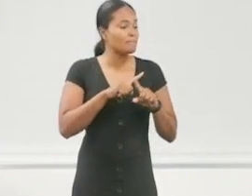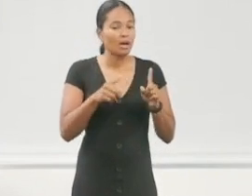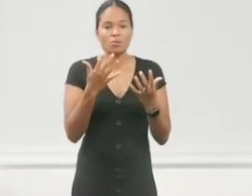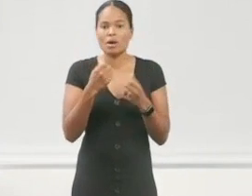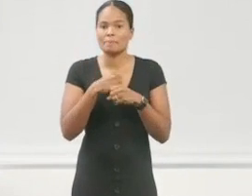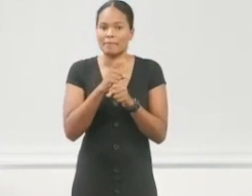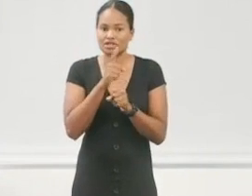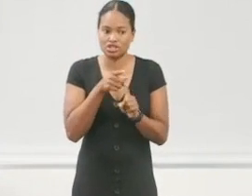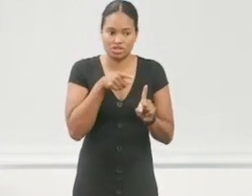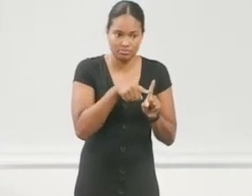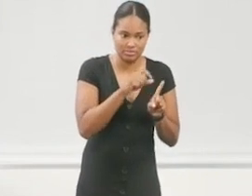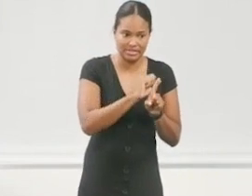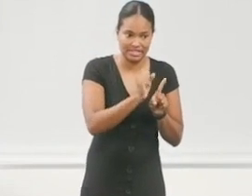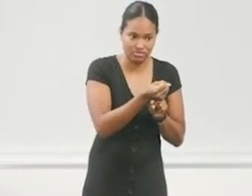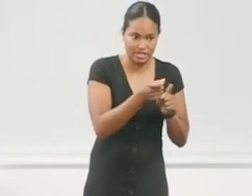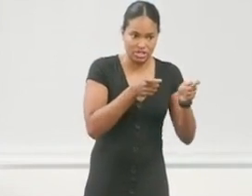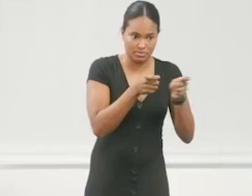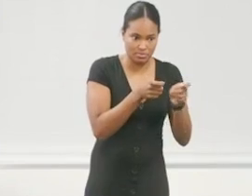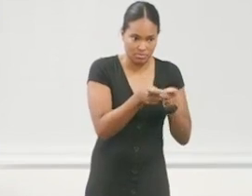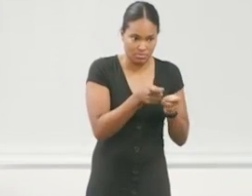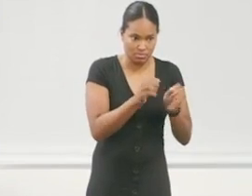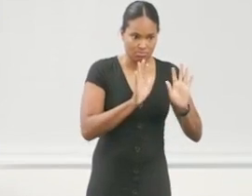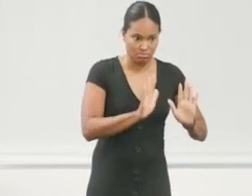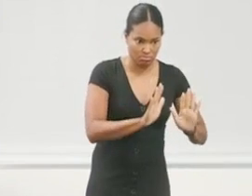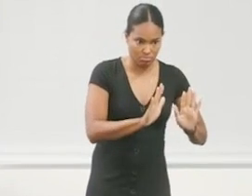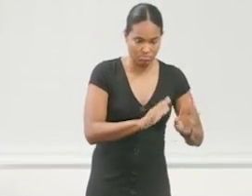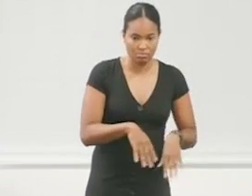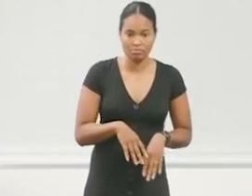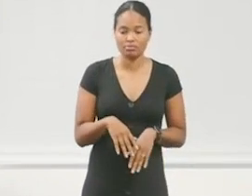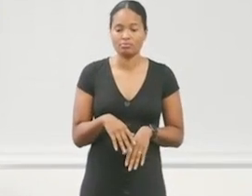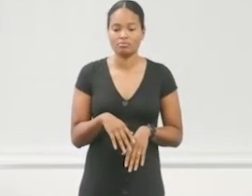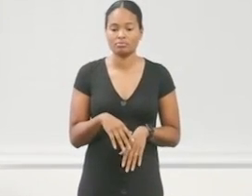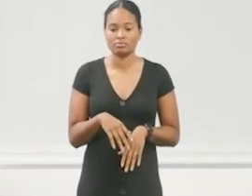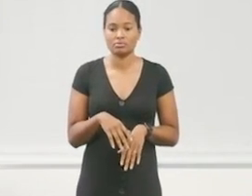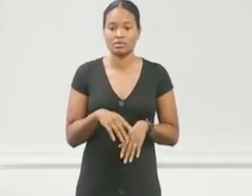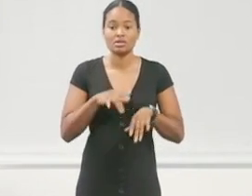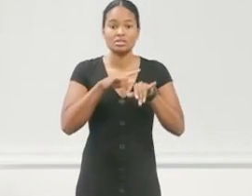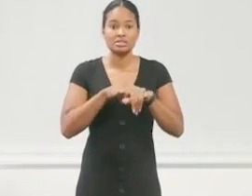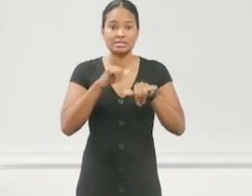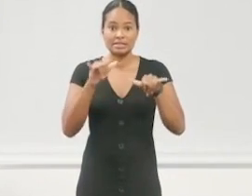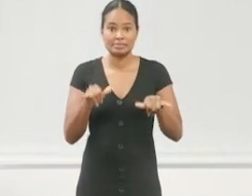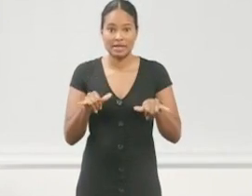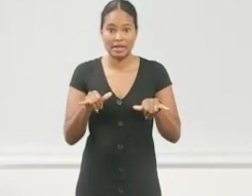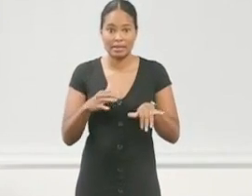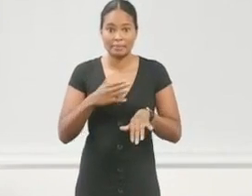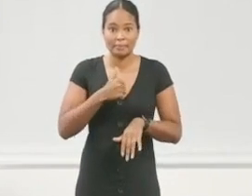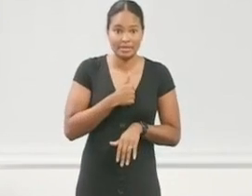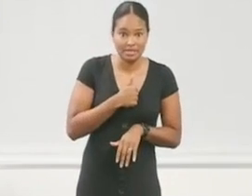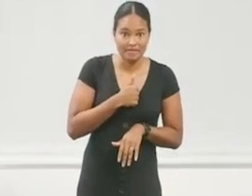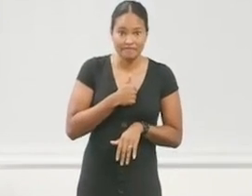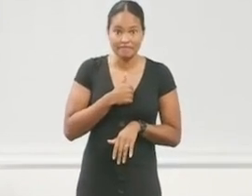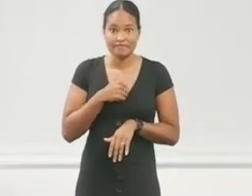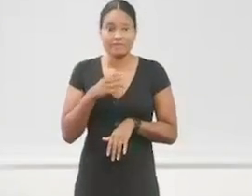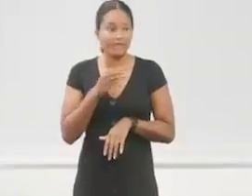that the incident and the situation's being mitigated, the emergency being mitigated, but at the same time, myself and Marisa are